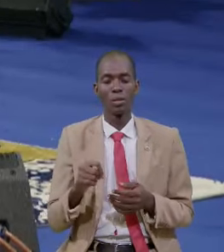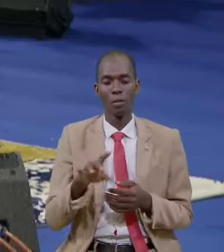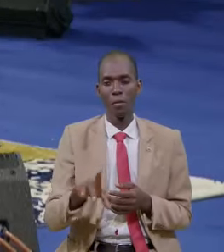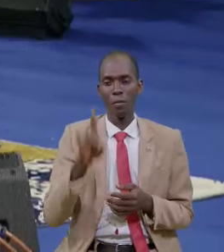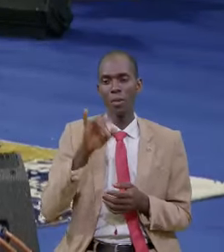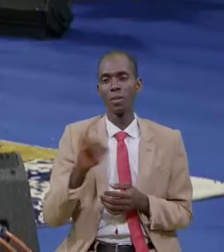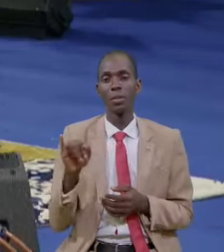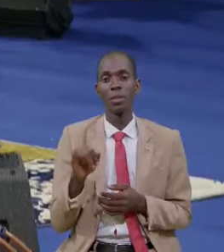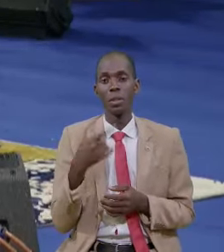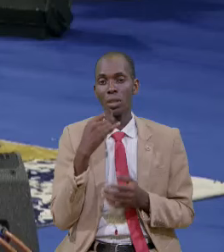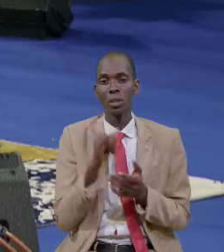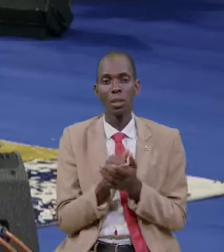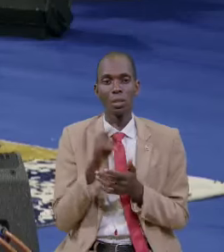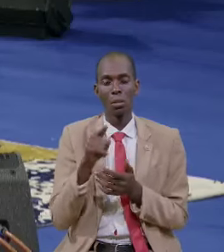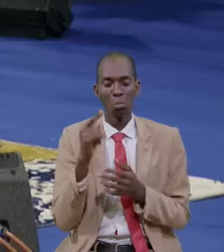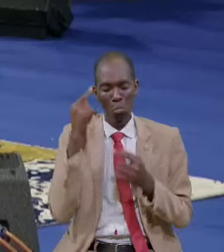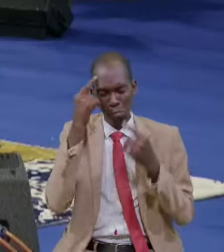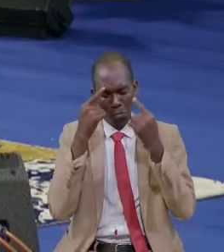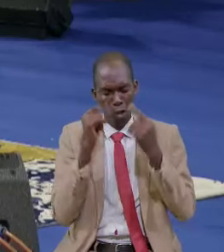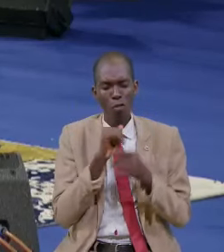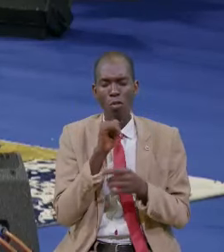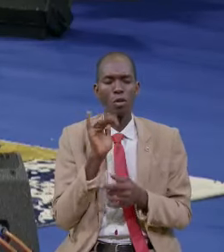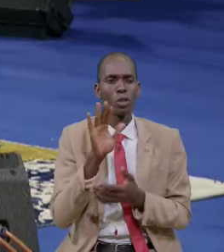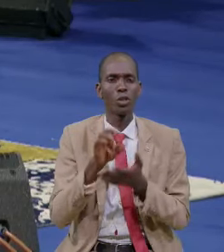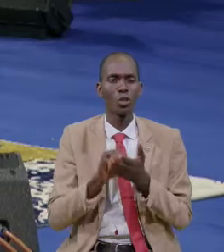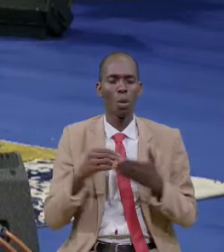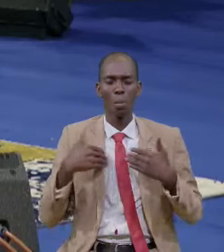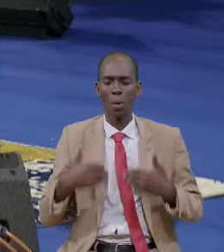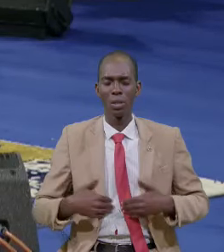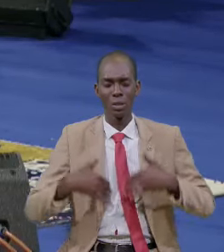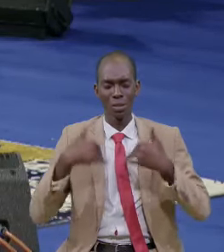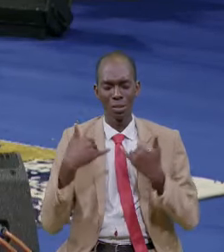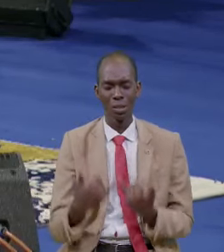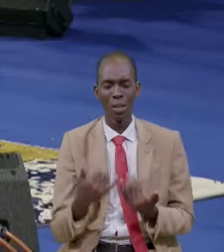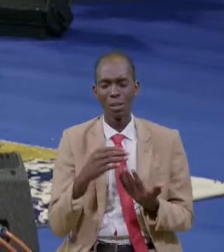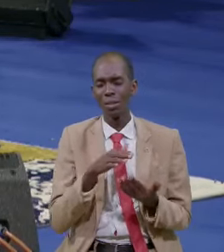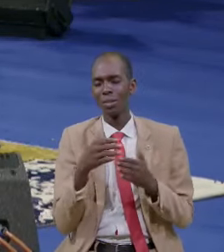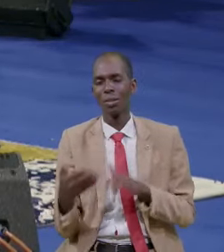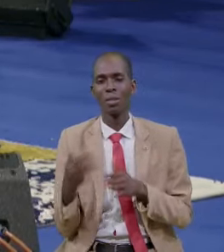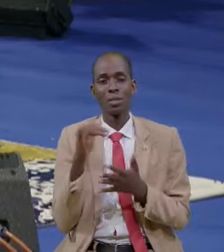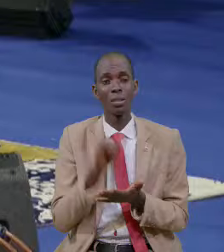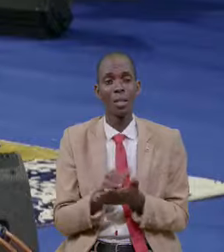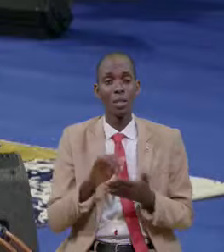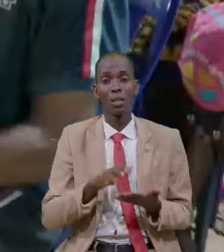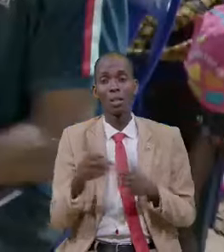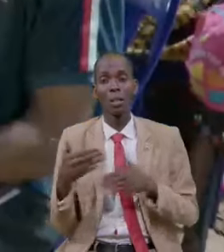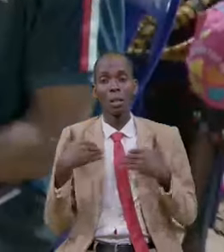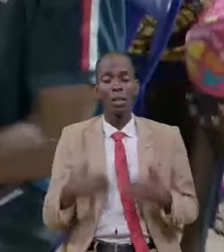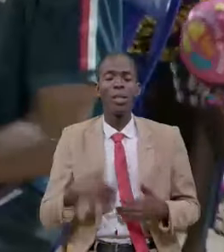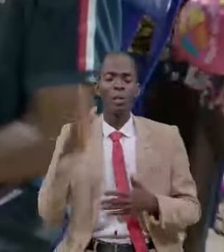considered not his own body now dead. That dead body will come